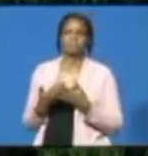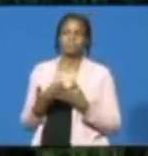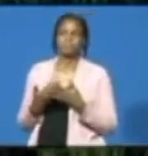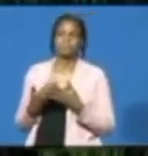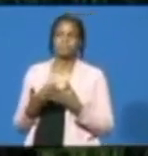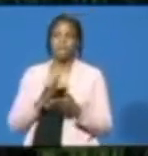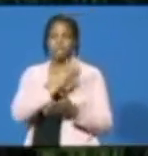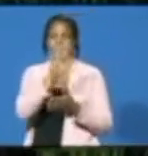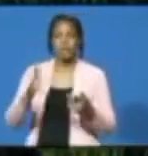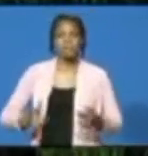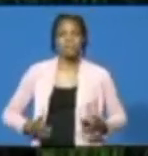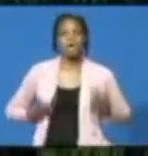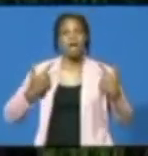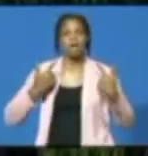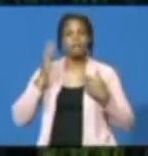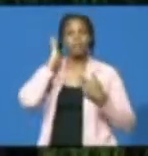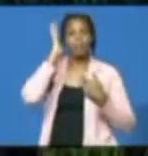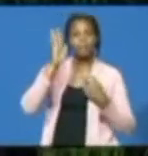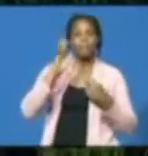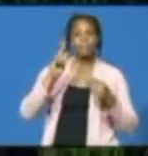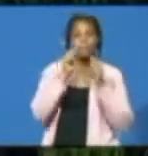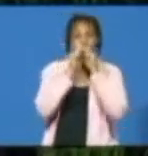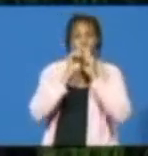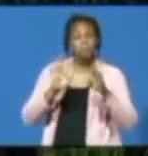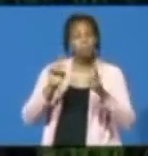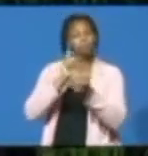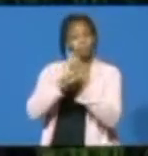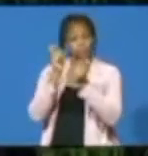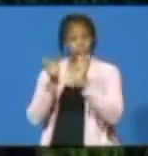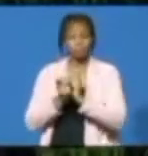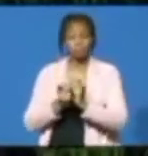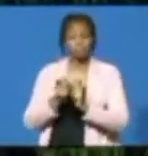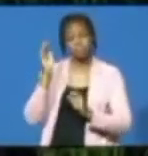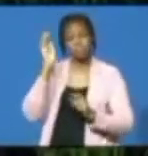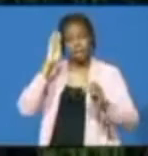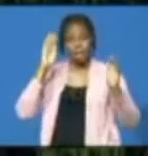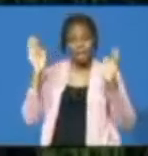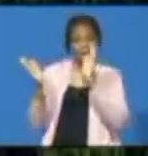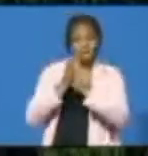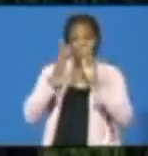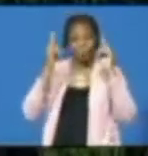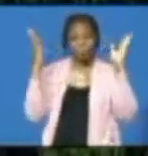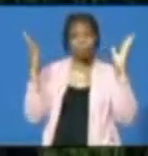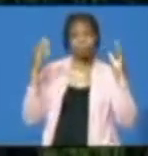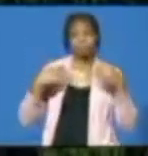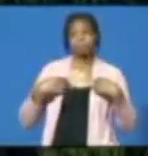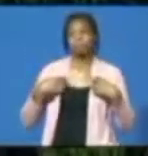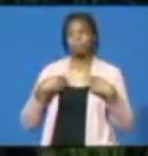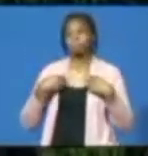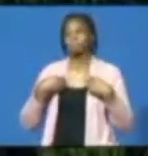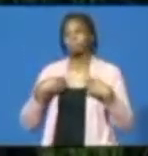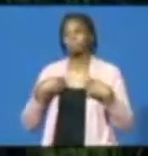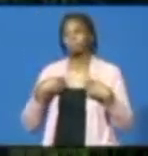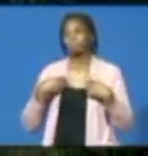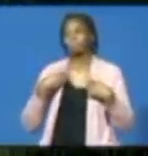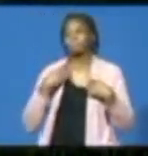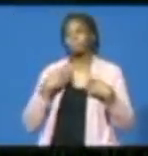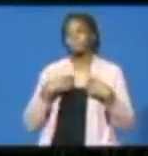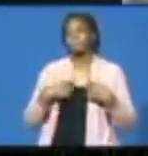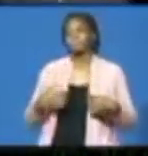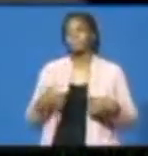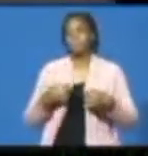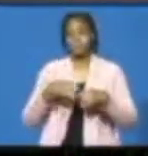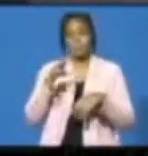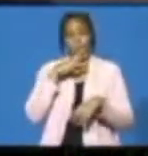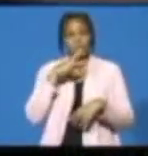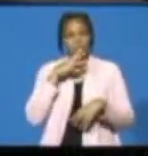will indeed be blessed. And oh, hallelujah, the waters